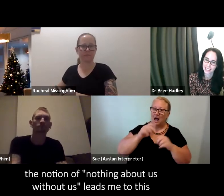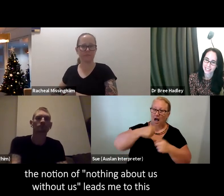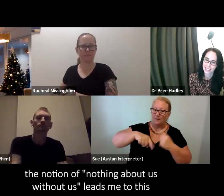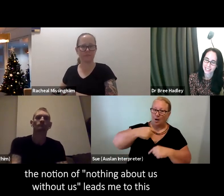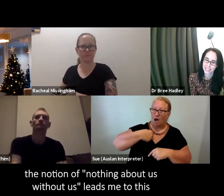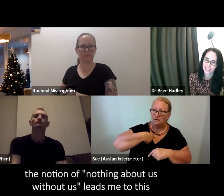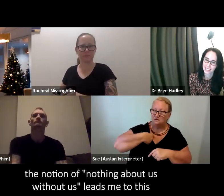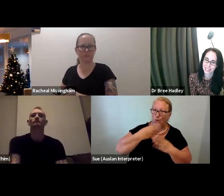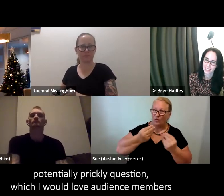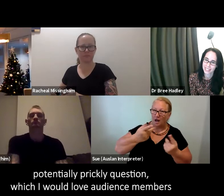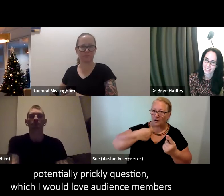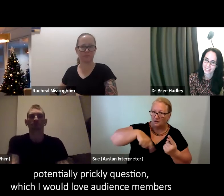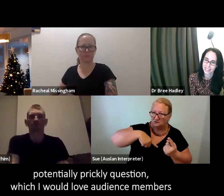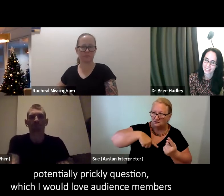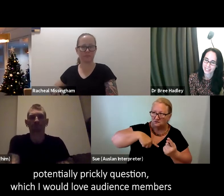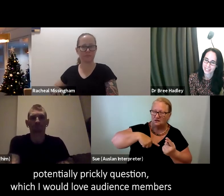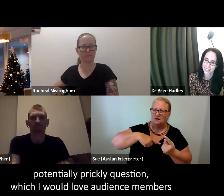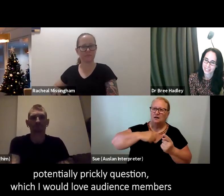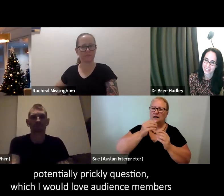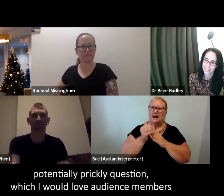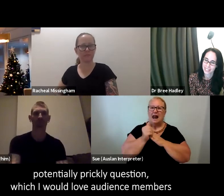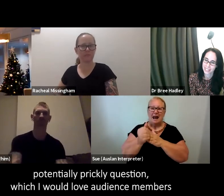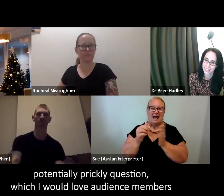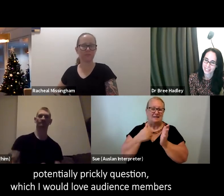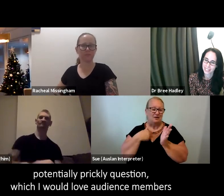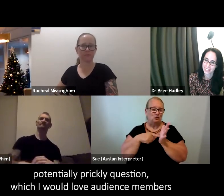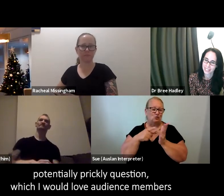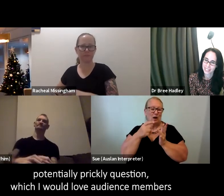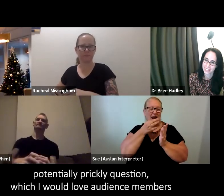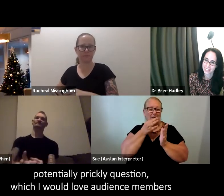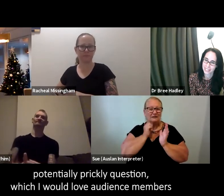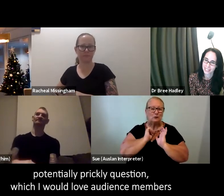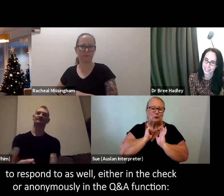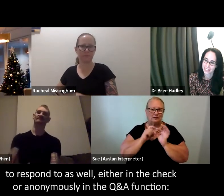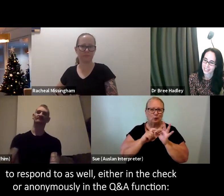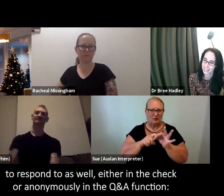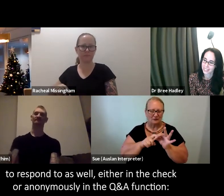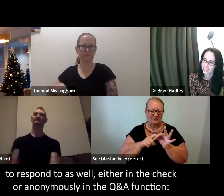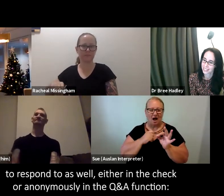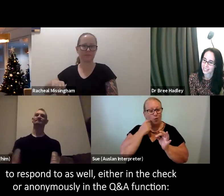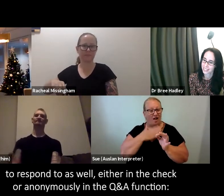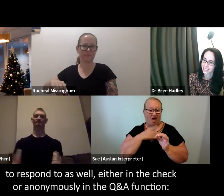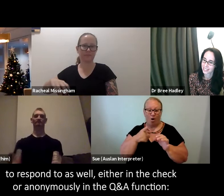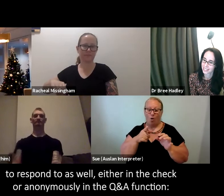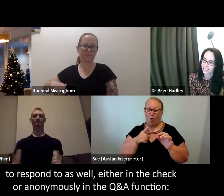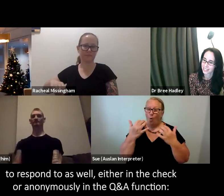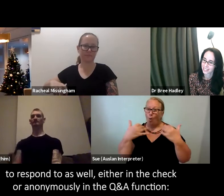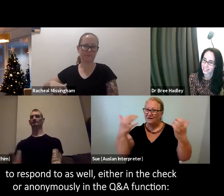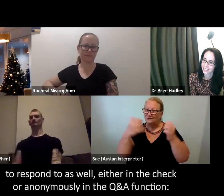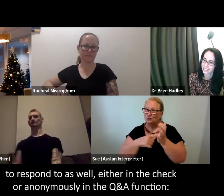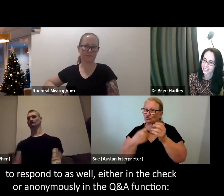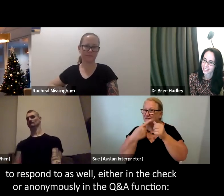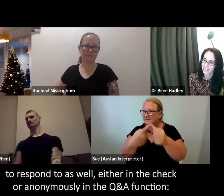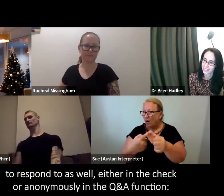to this potentially prickly question, which I would love audience members to respond to as well, either in the